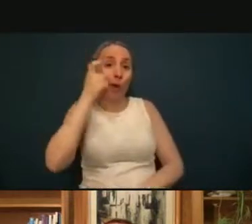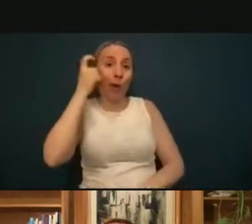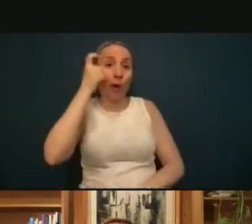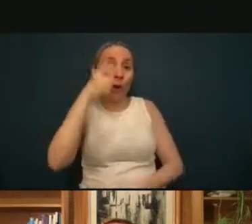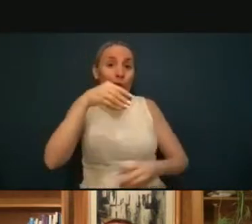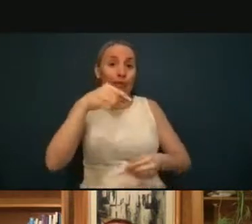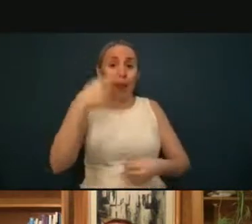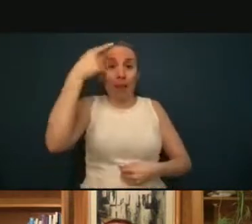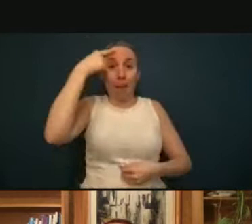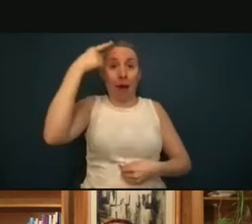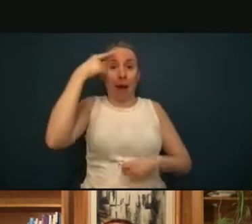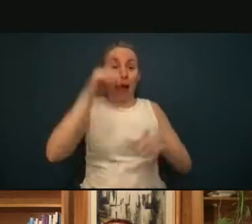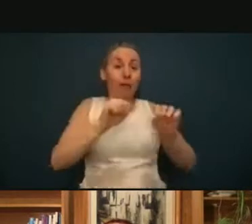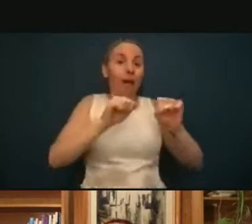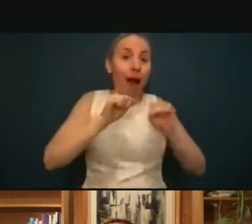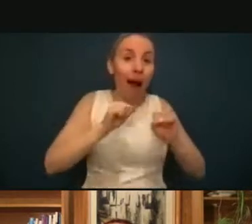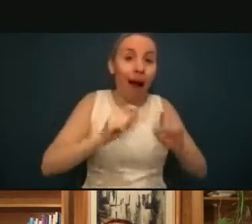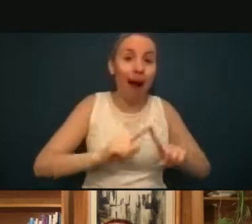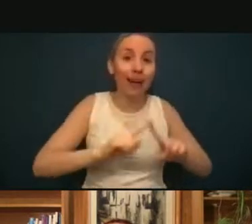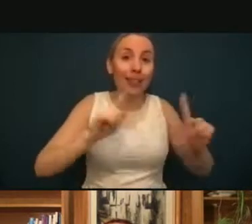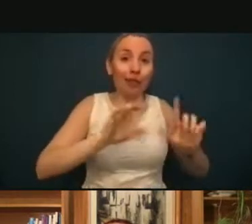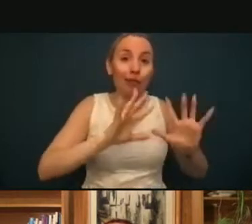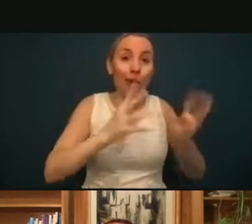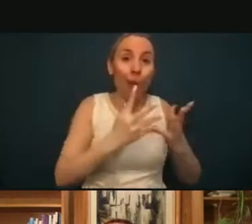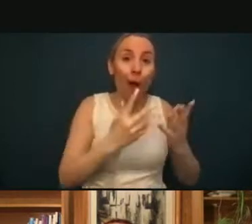their minds. So I think